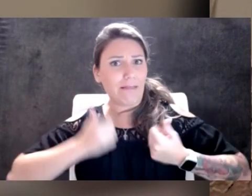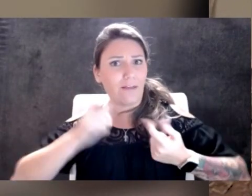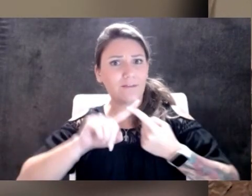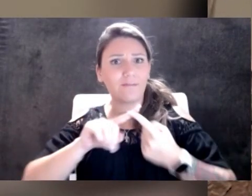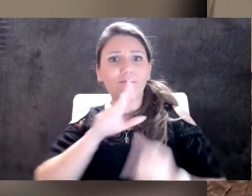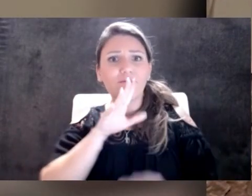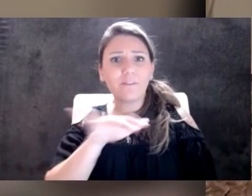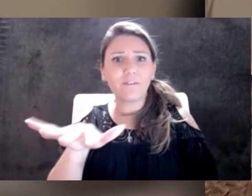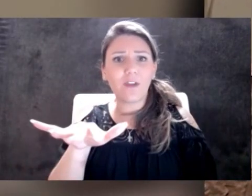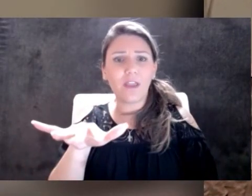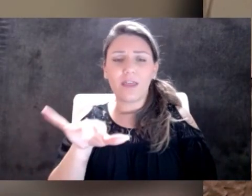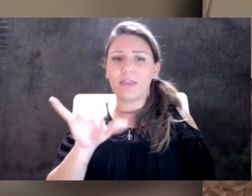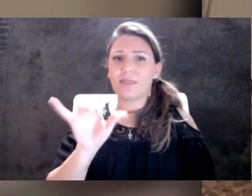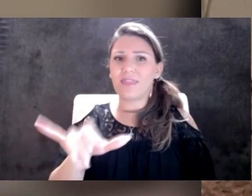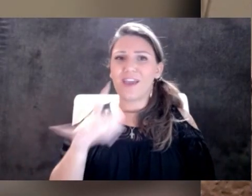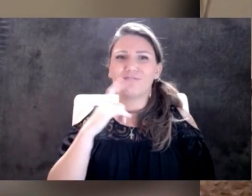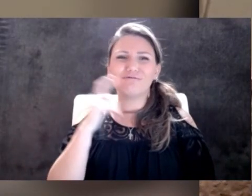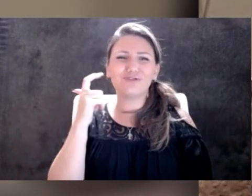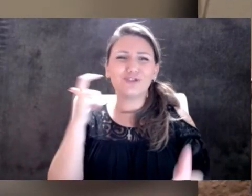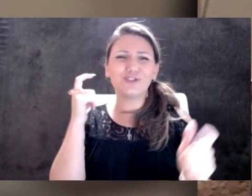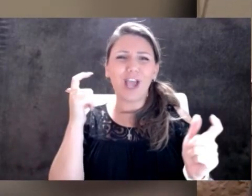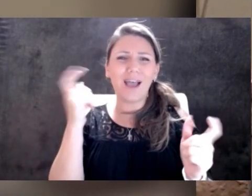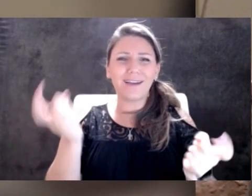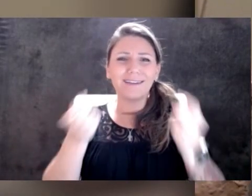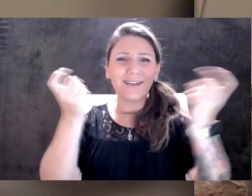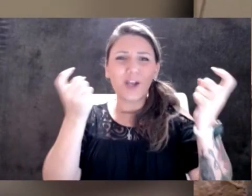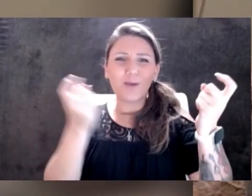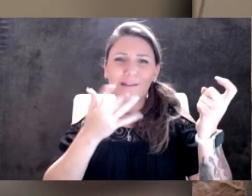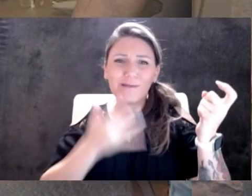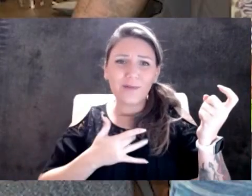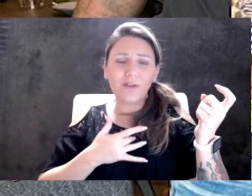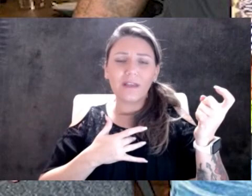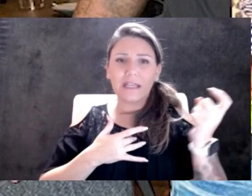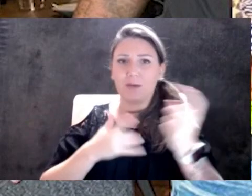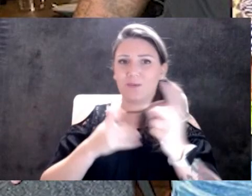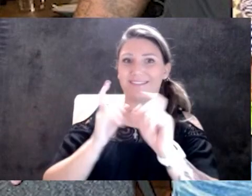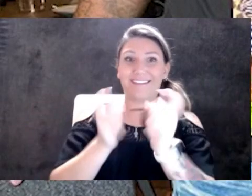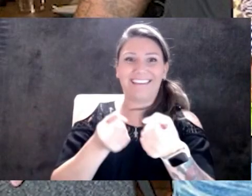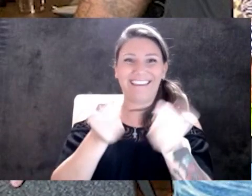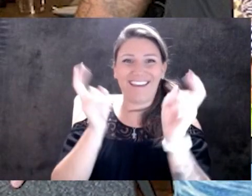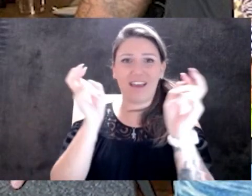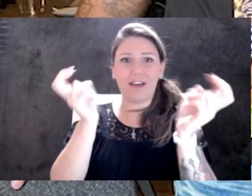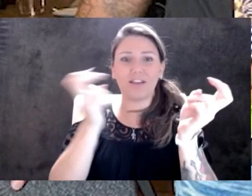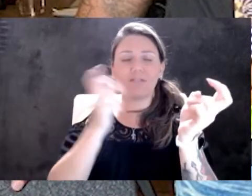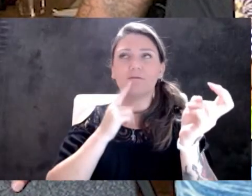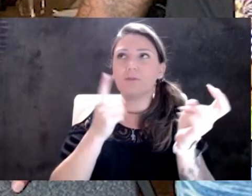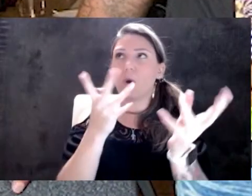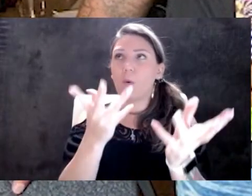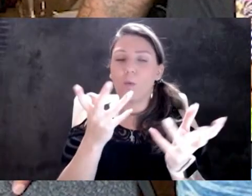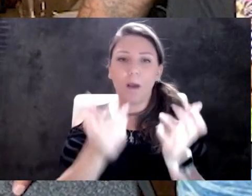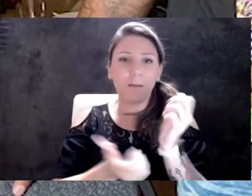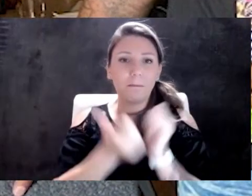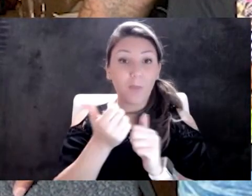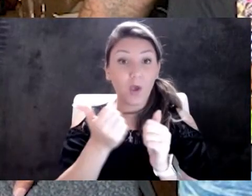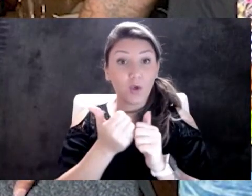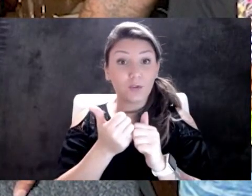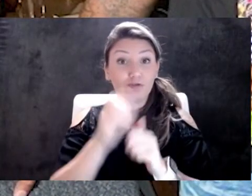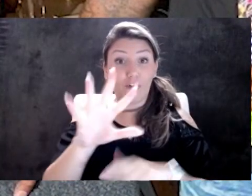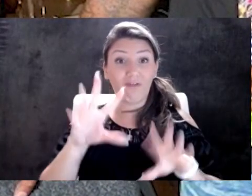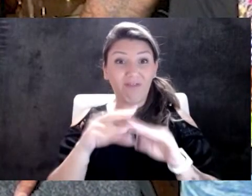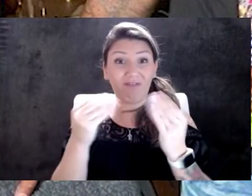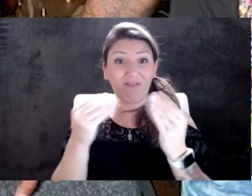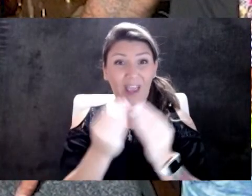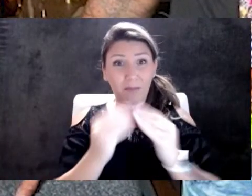huge birthday celebration for me. It was the gift Vanessa Chatman wanted most, more time with her family. I have